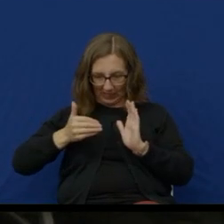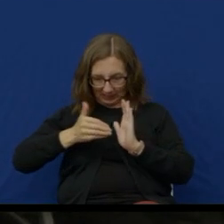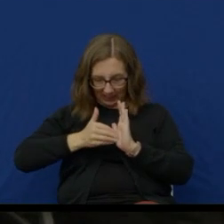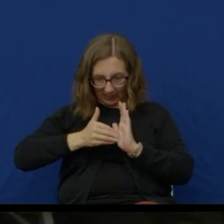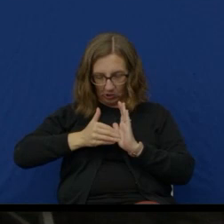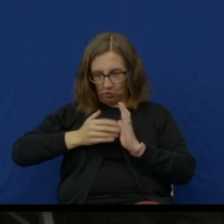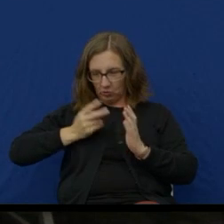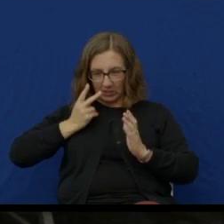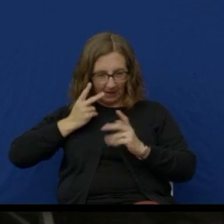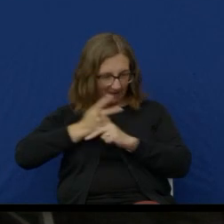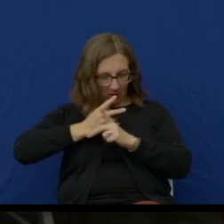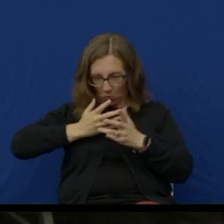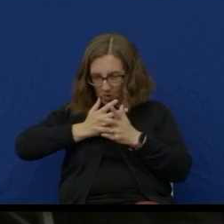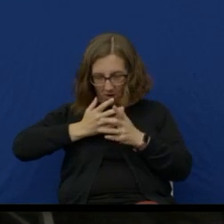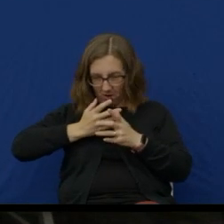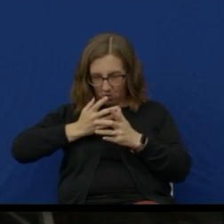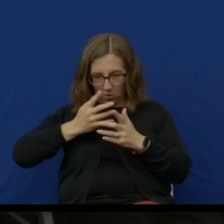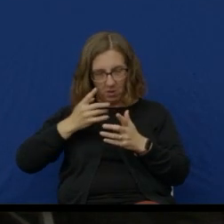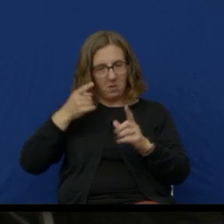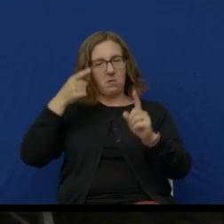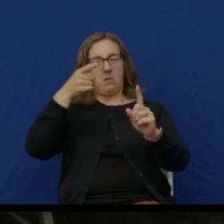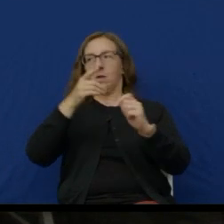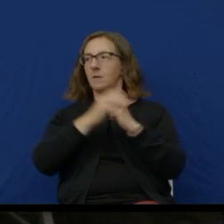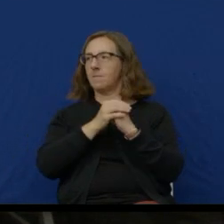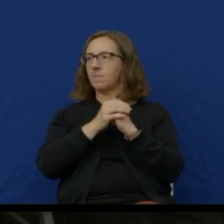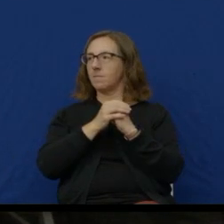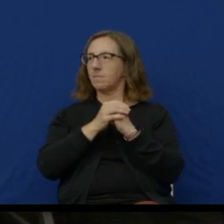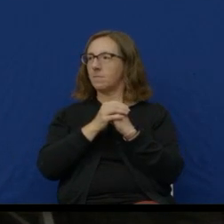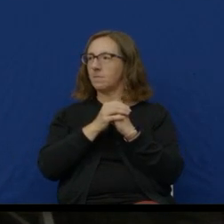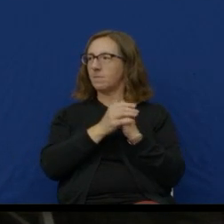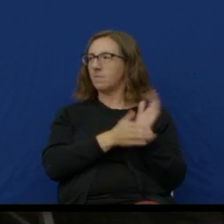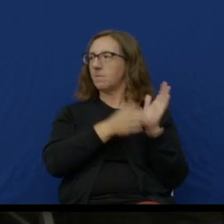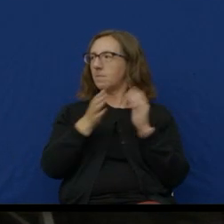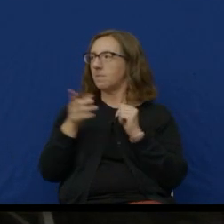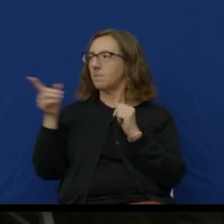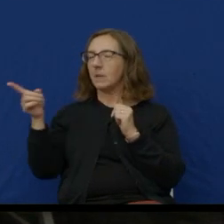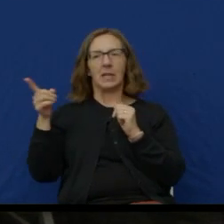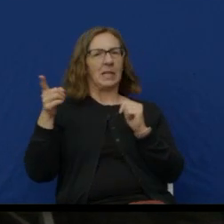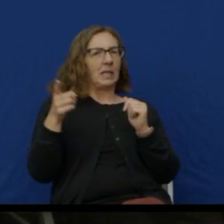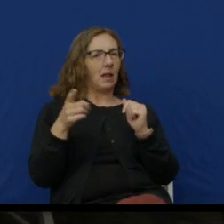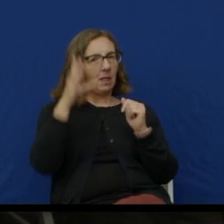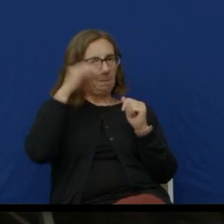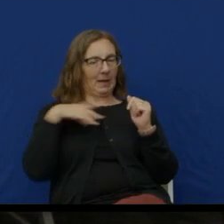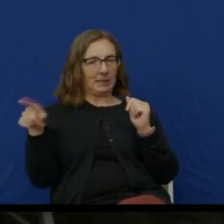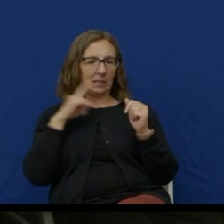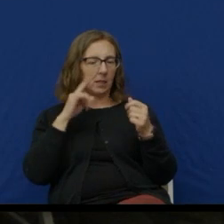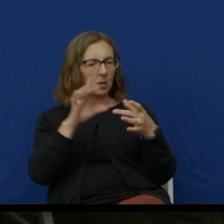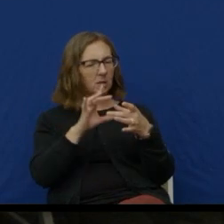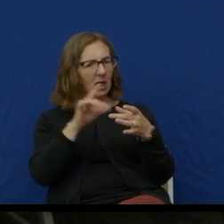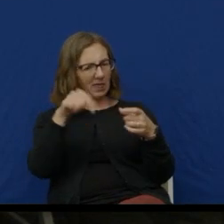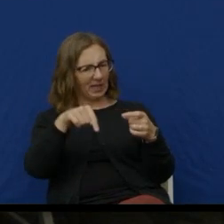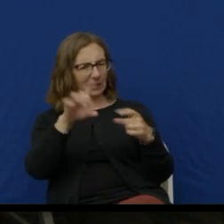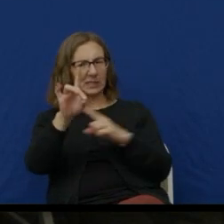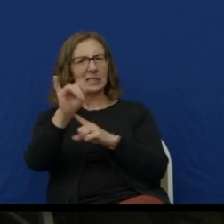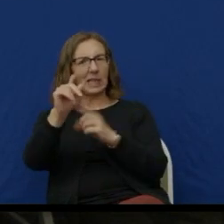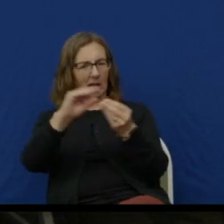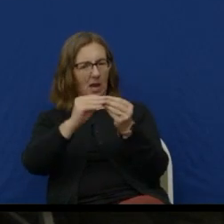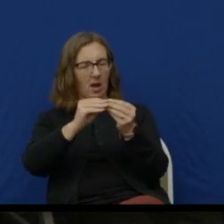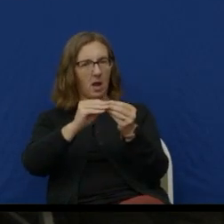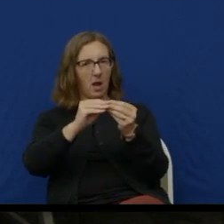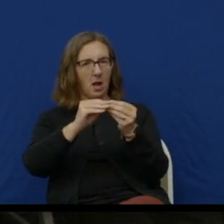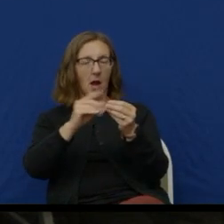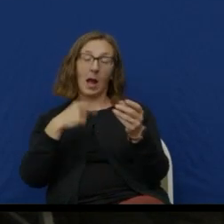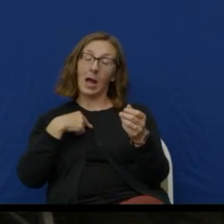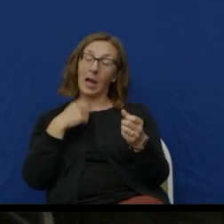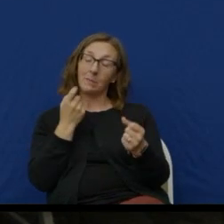I think we also looked at the fact that when we looked at our particular data, I mean, you know, I'm embarrassed to say when we